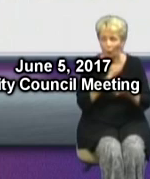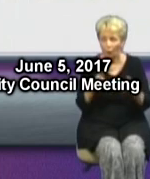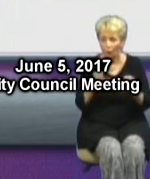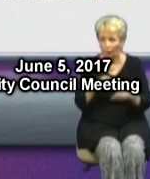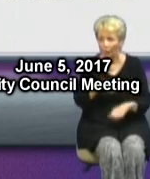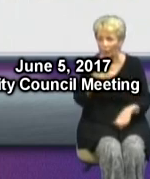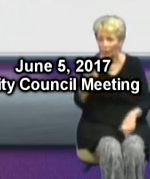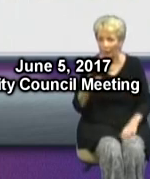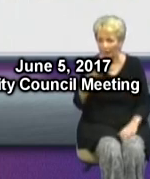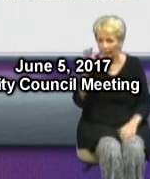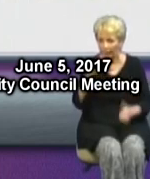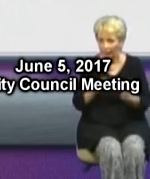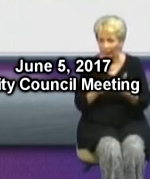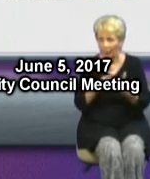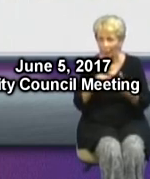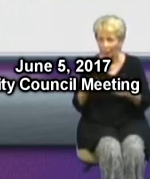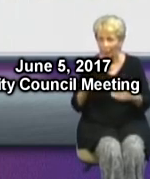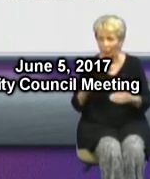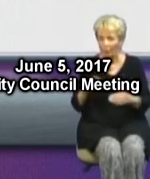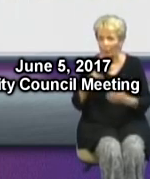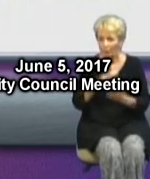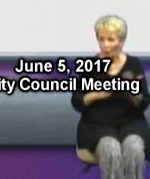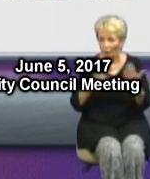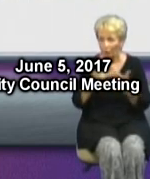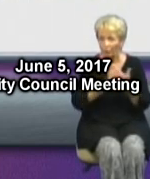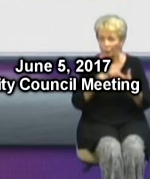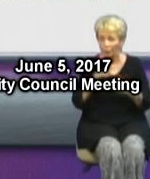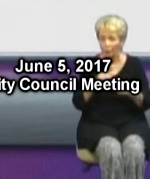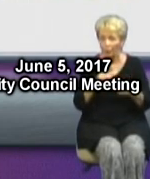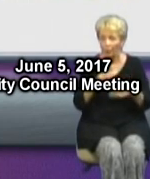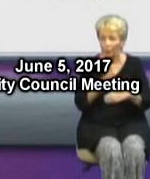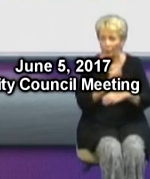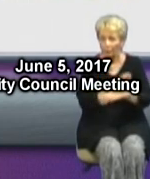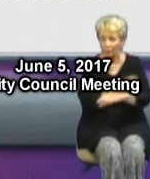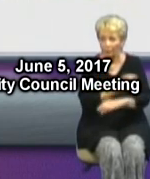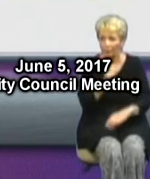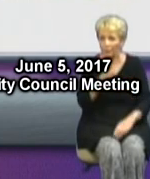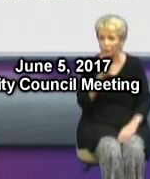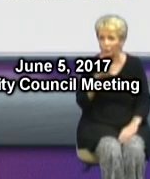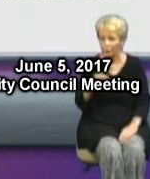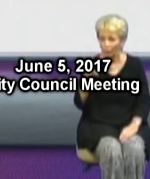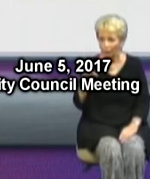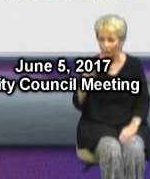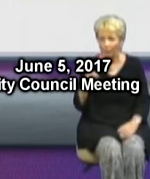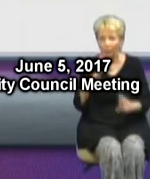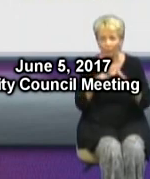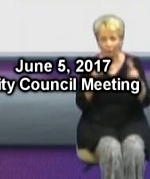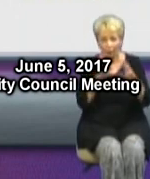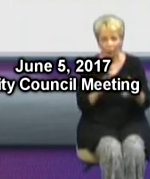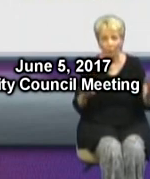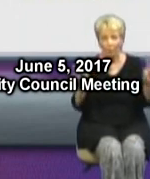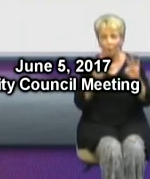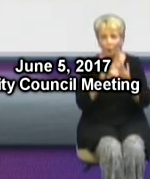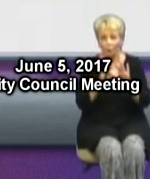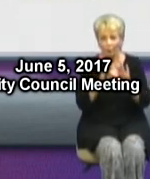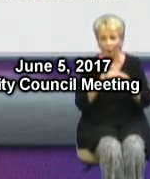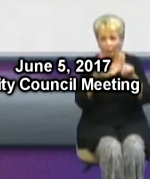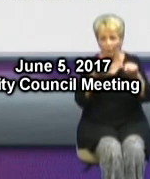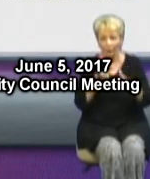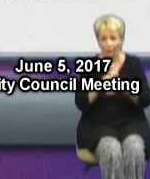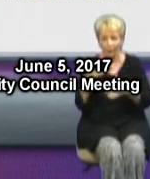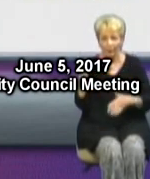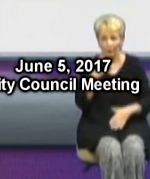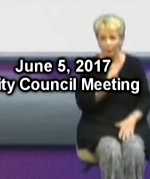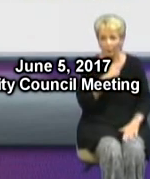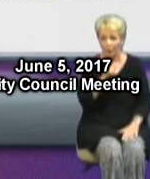do another $9 million project in order to improve our sewer plant. It's very important, obviously, that we can treat